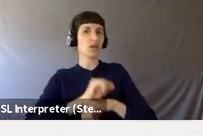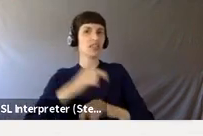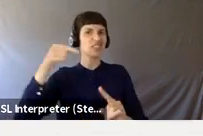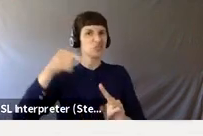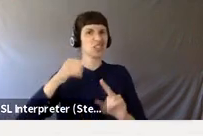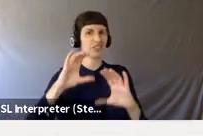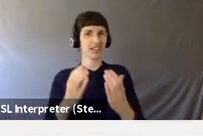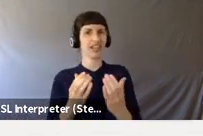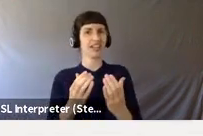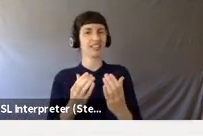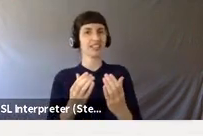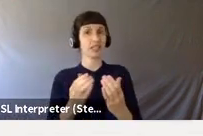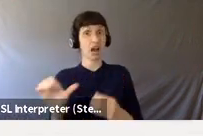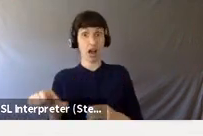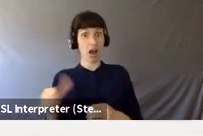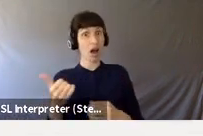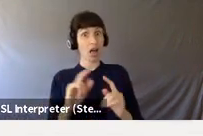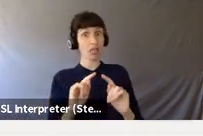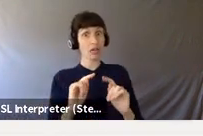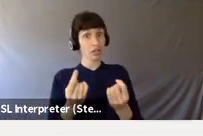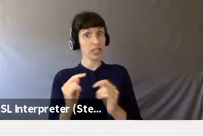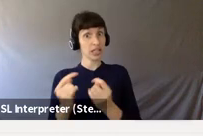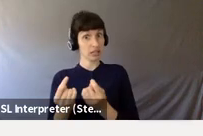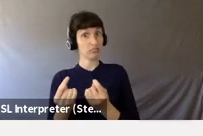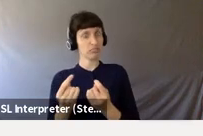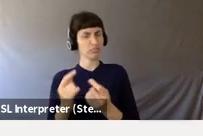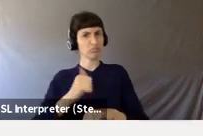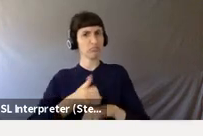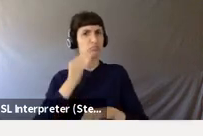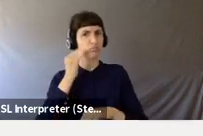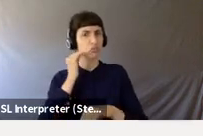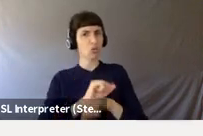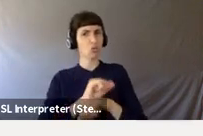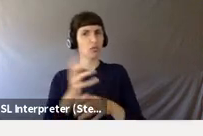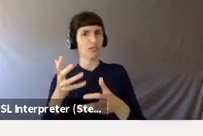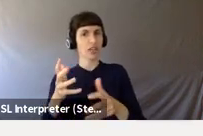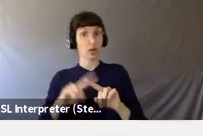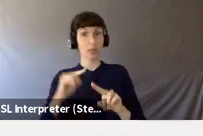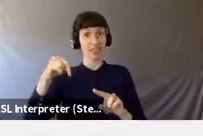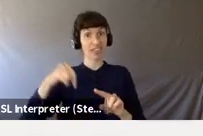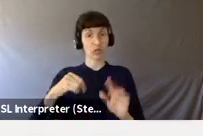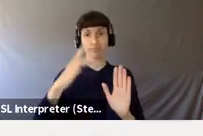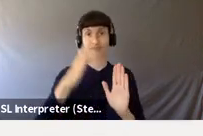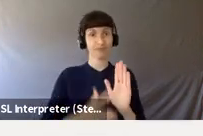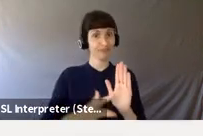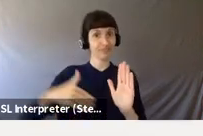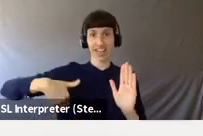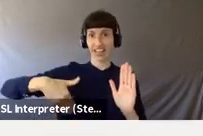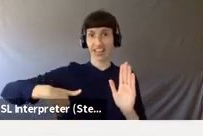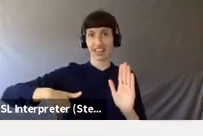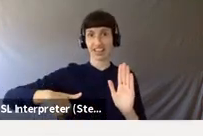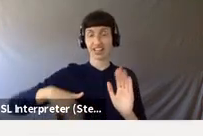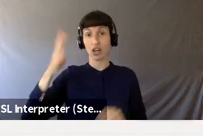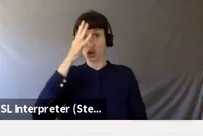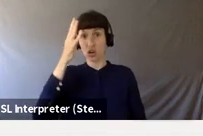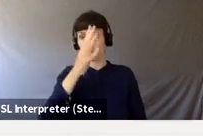made assignments in other teams possibly, but not in this team. So when we go down to that create button, we're